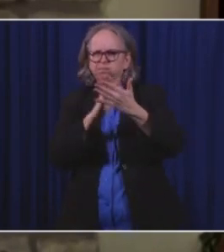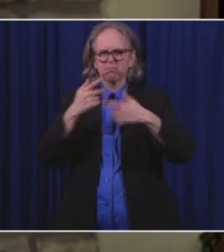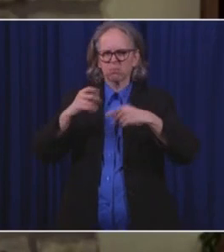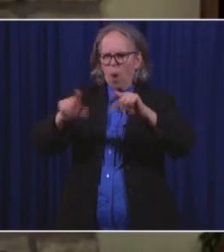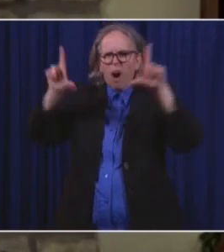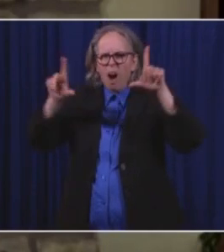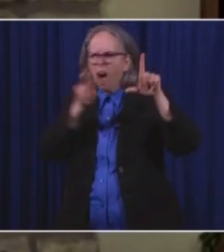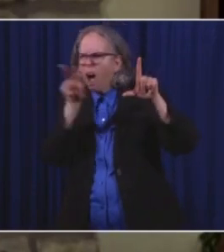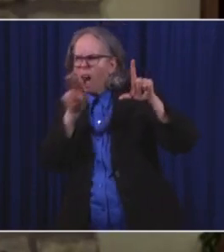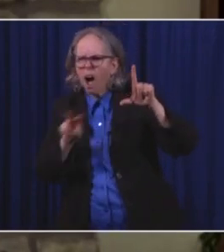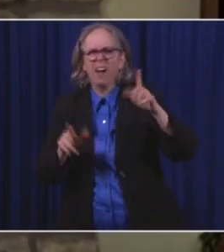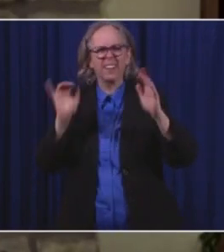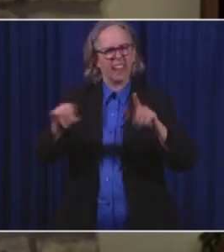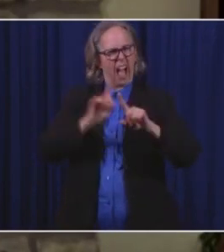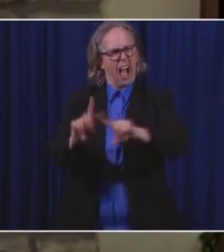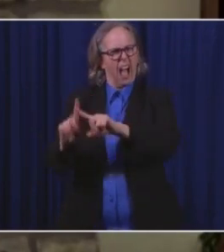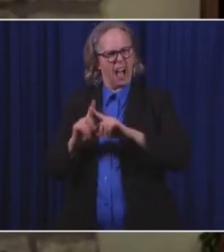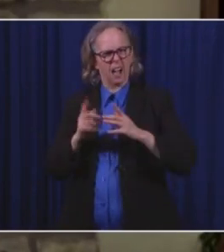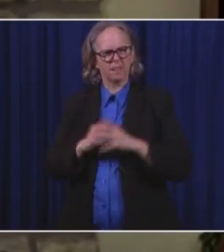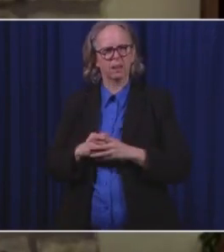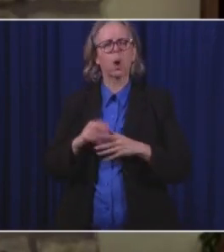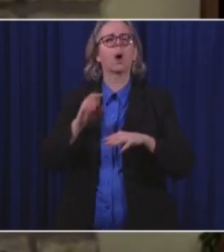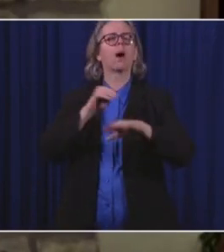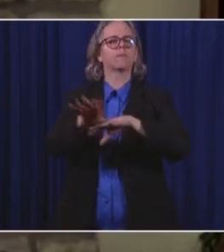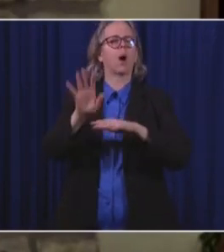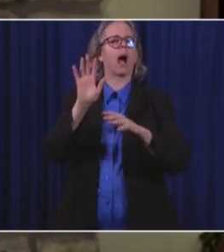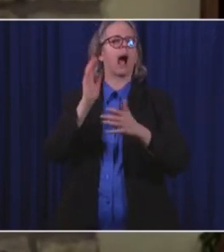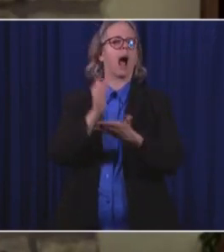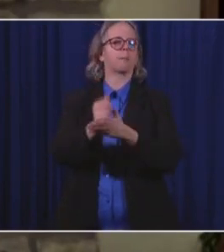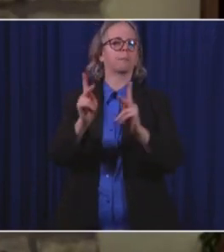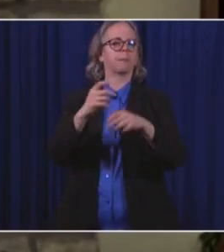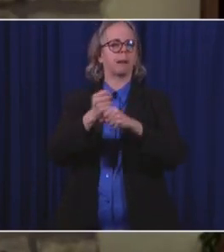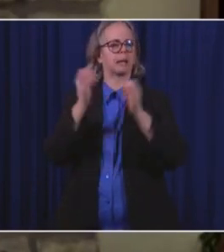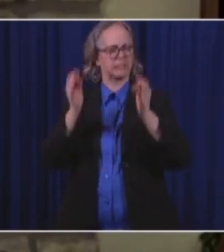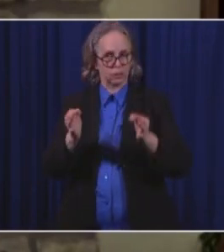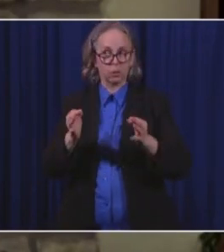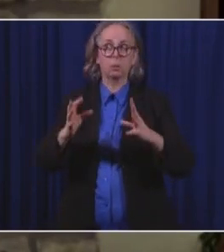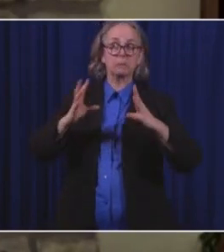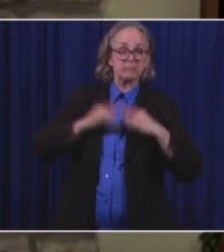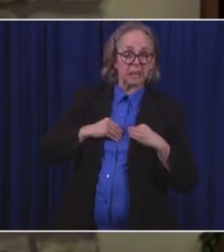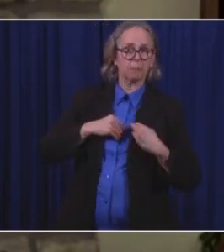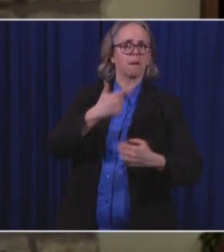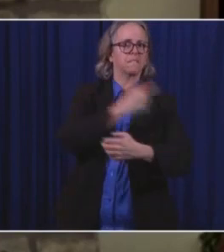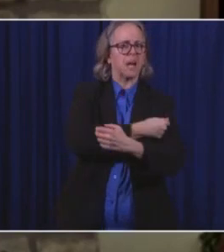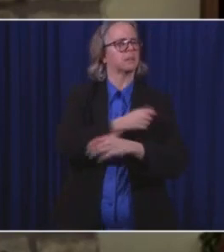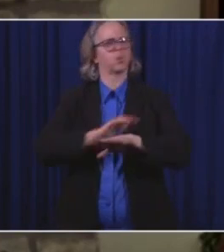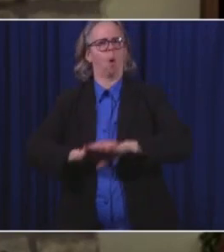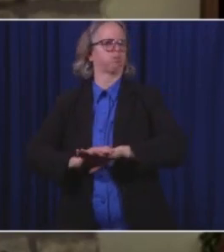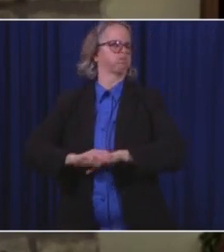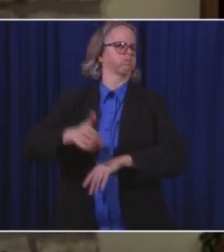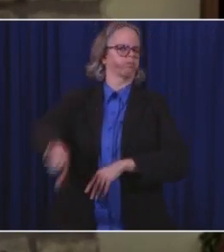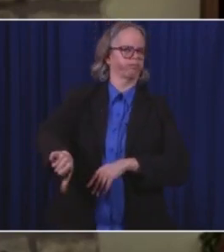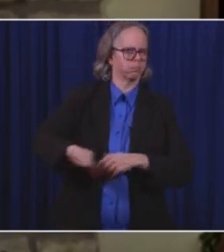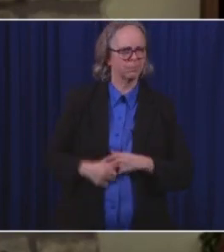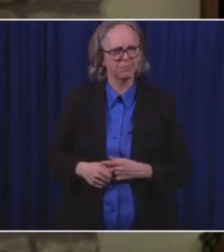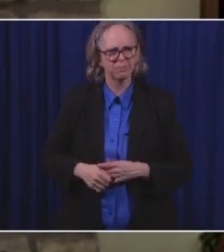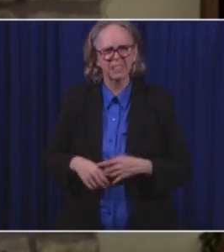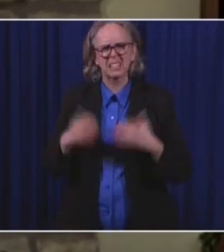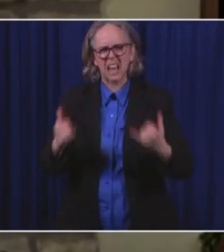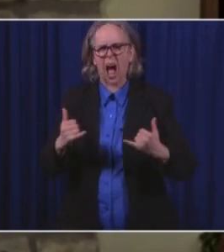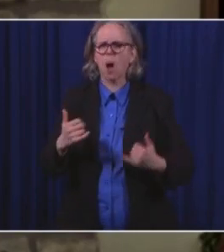people's decision making about whether to take the vaccine. I think a lot of people are taking a wait and see attitude, and that's